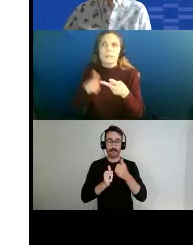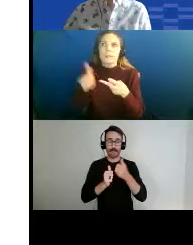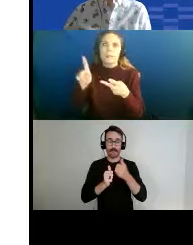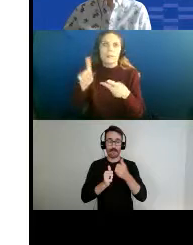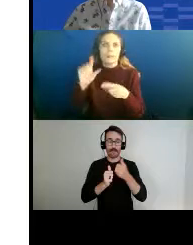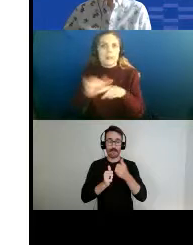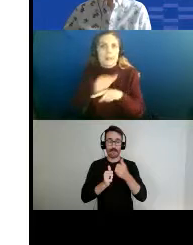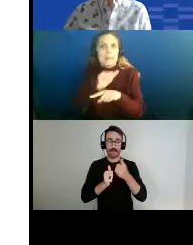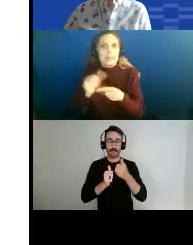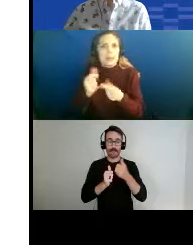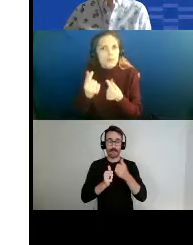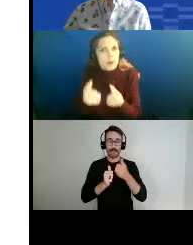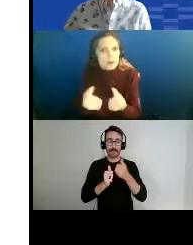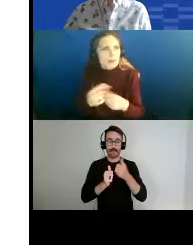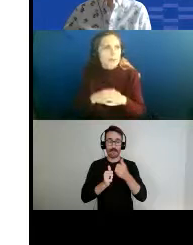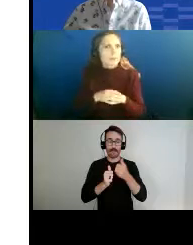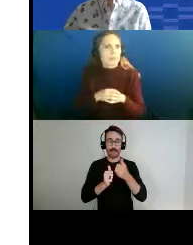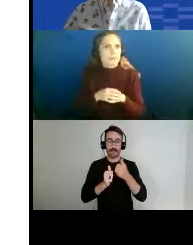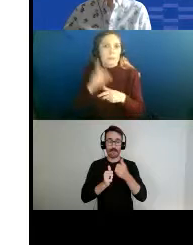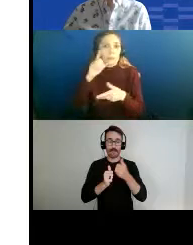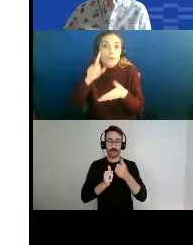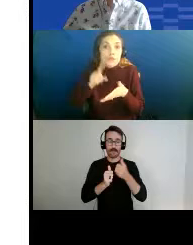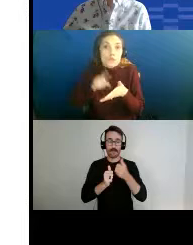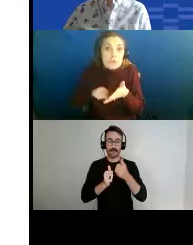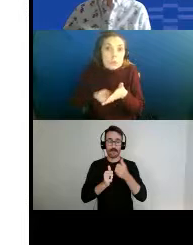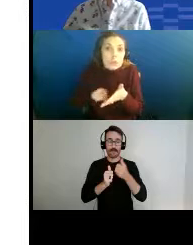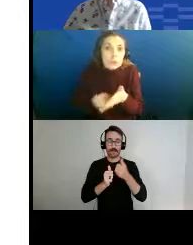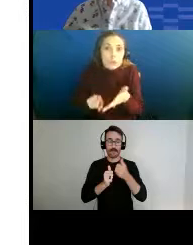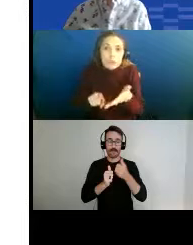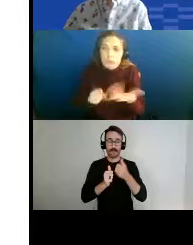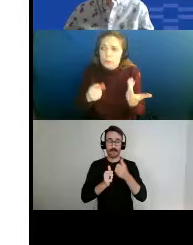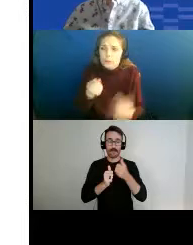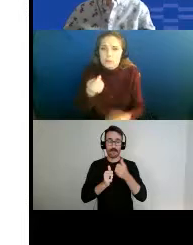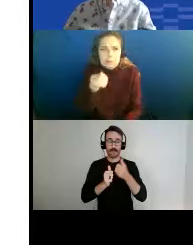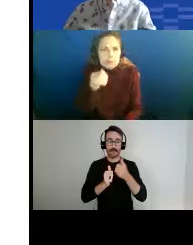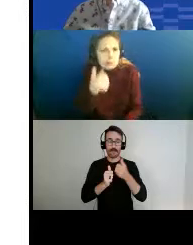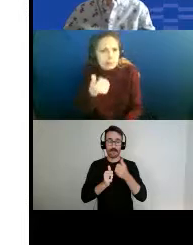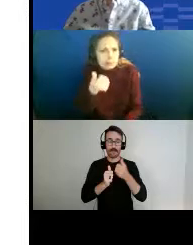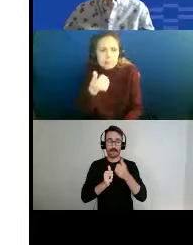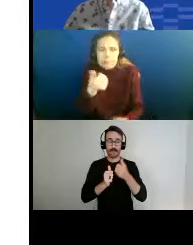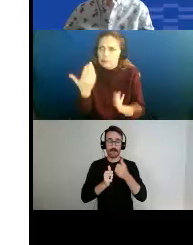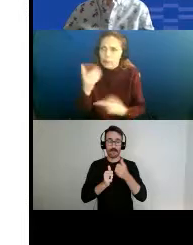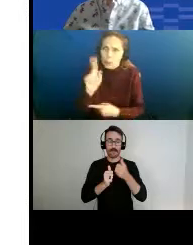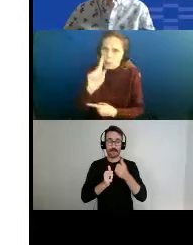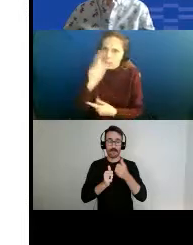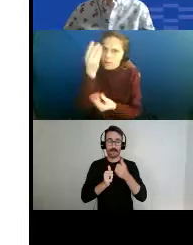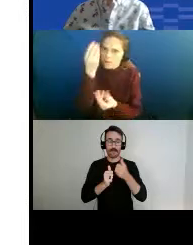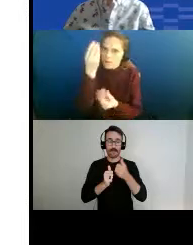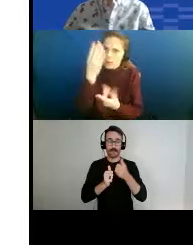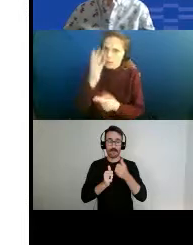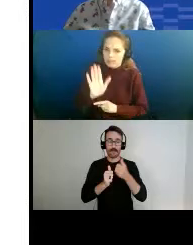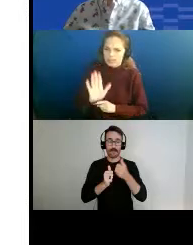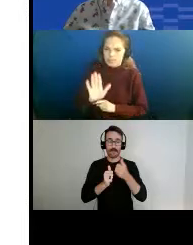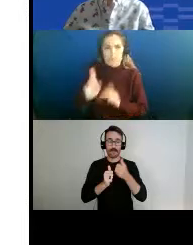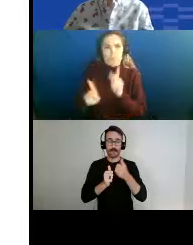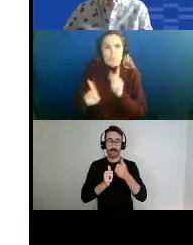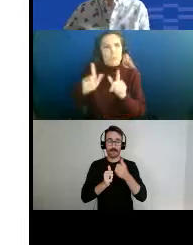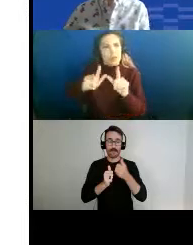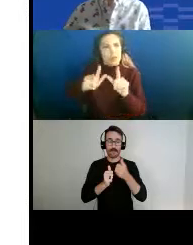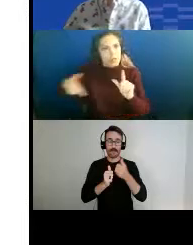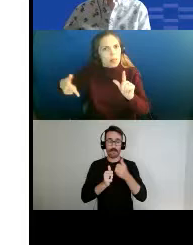that is relevant to the lived experiences of 2SLGBTQI people living with dementia and their unpaid